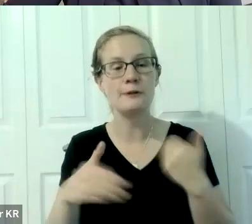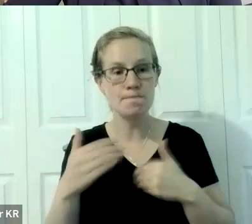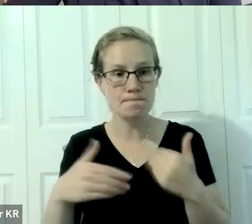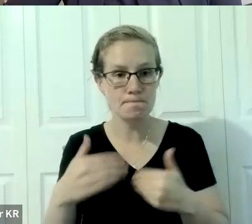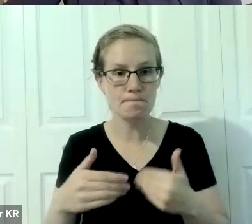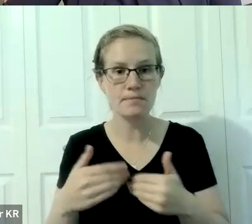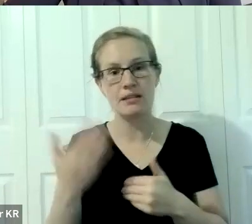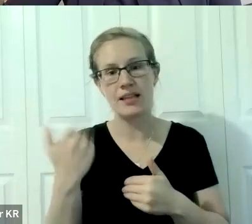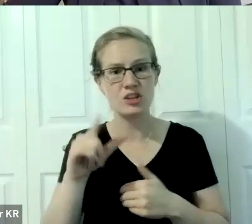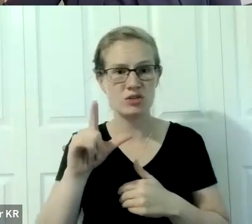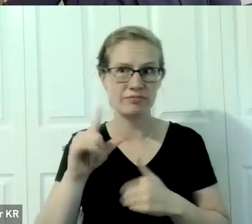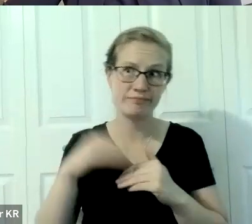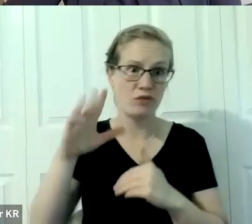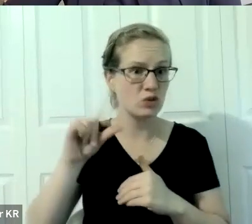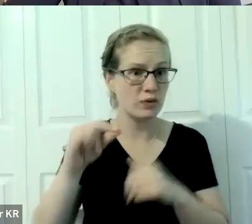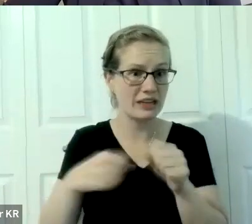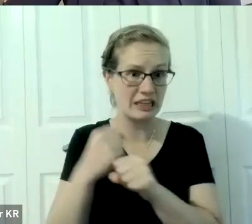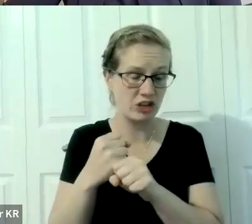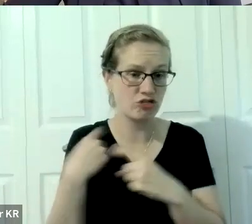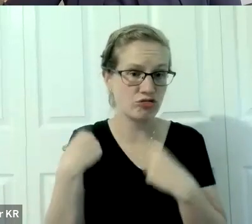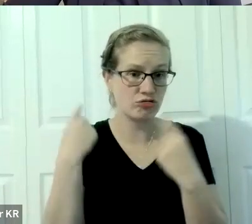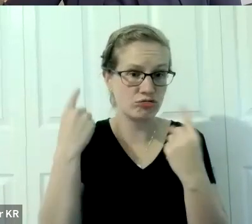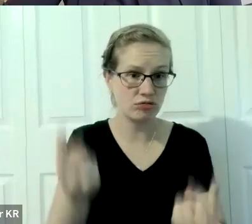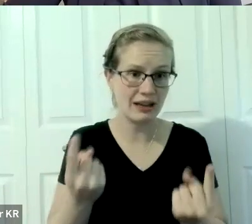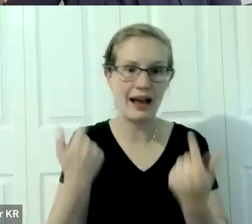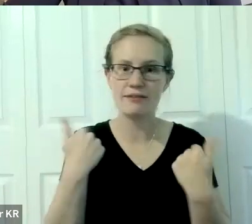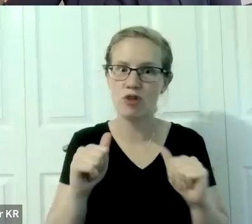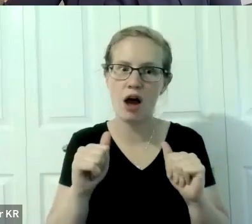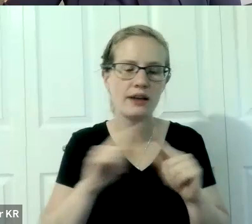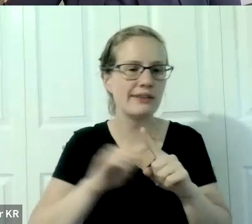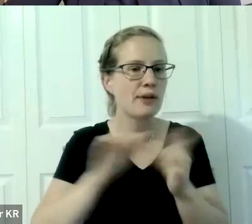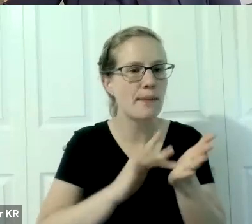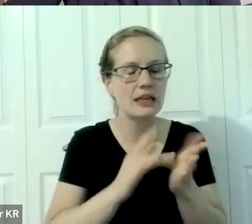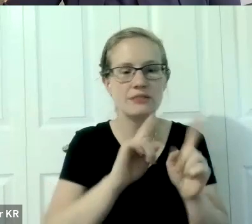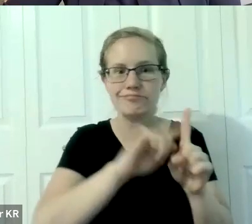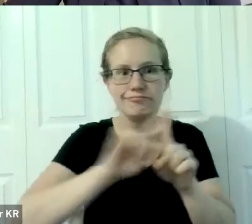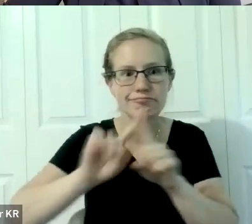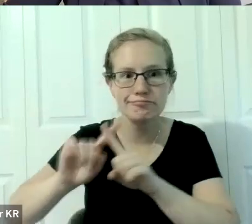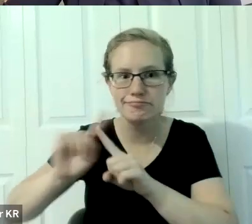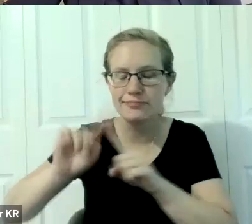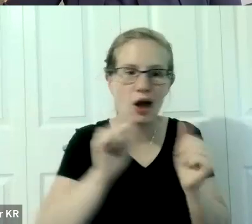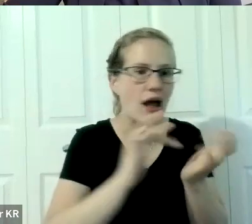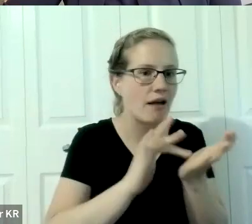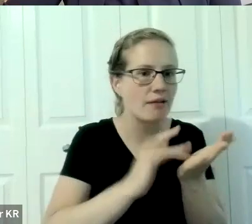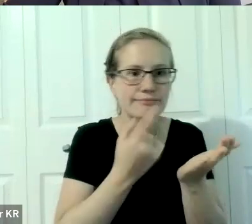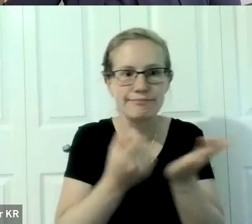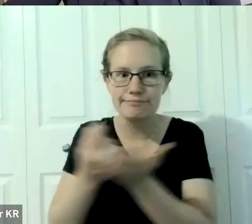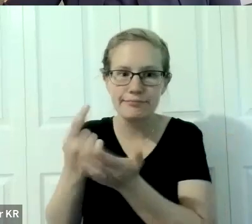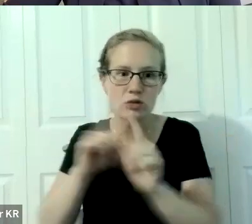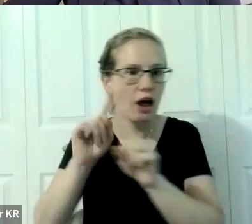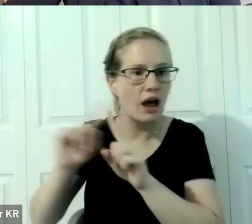of these last 20 plus years, I've tried every antidepressant that has been created, as far as we